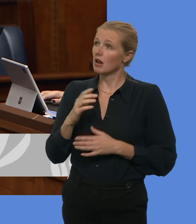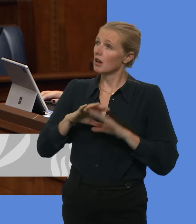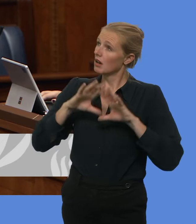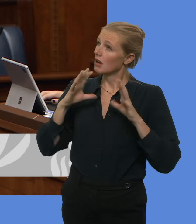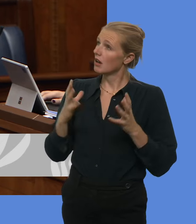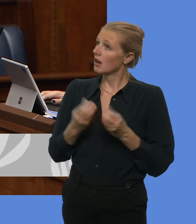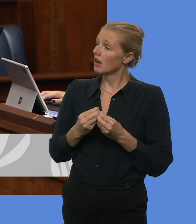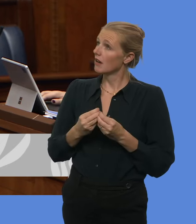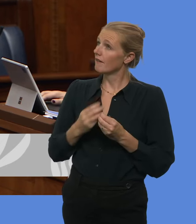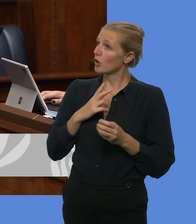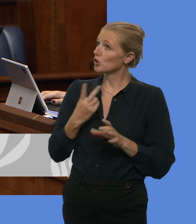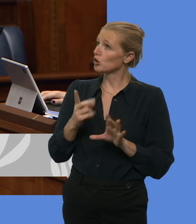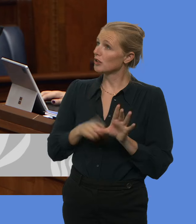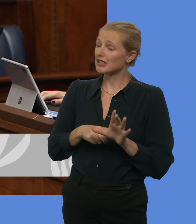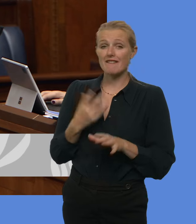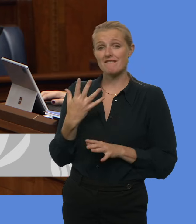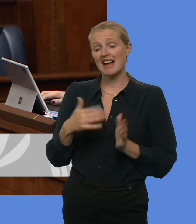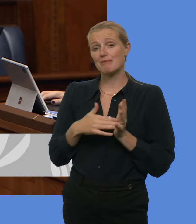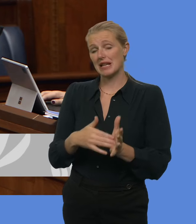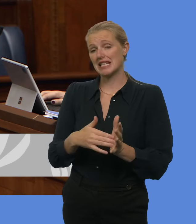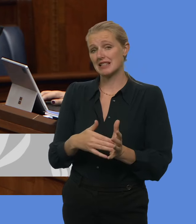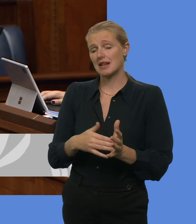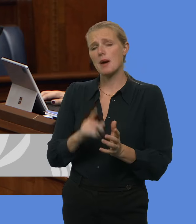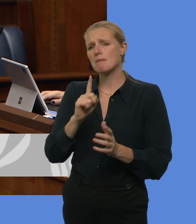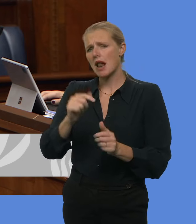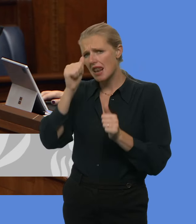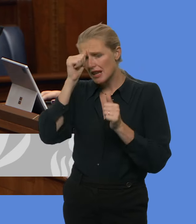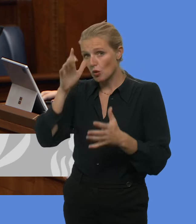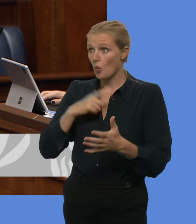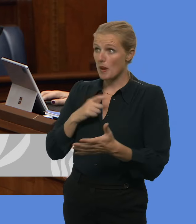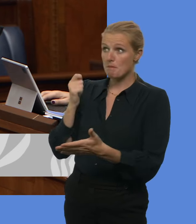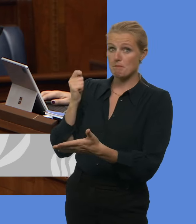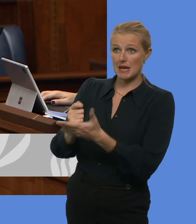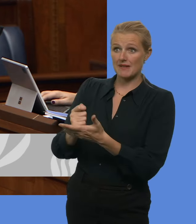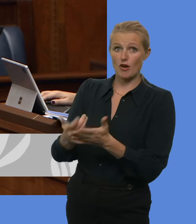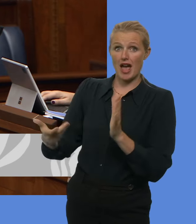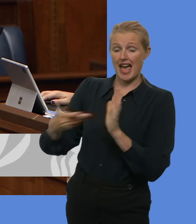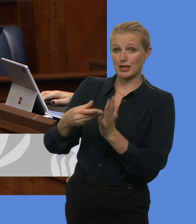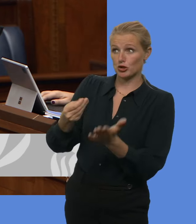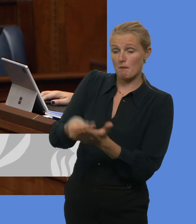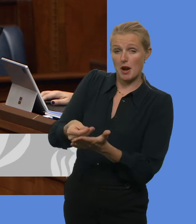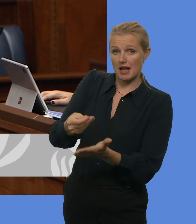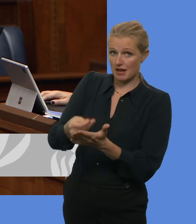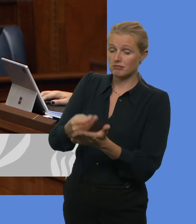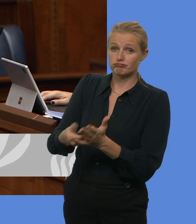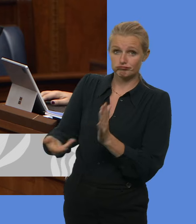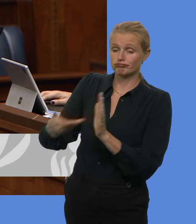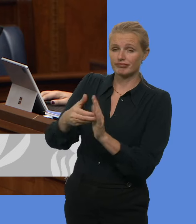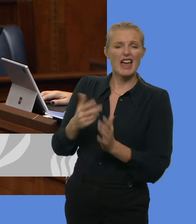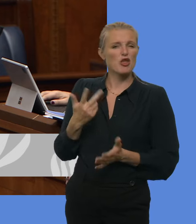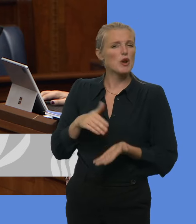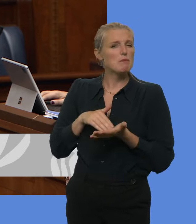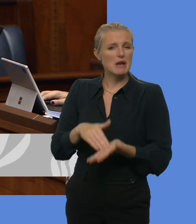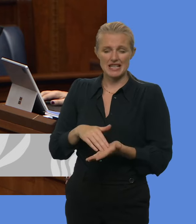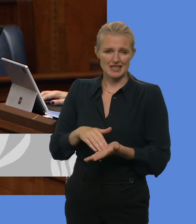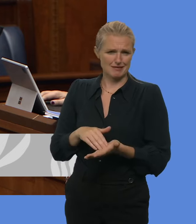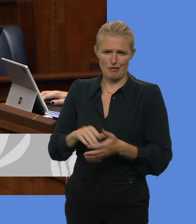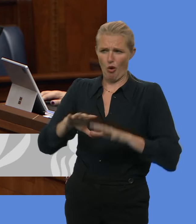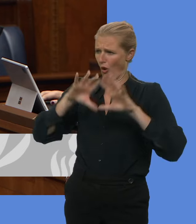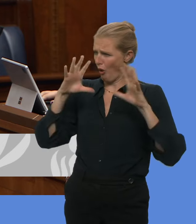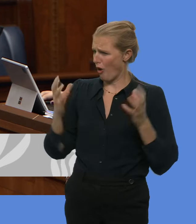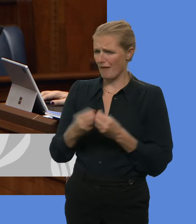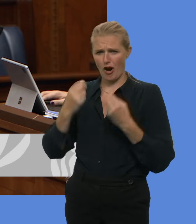million altogether. But I can advise the member that we had bid for additional resources even beyond that. The £3 million is not the totality of